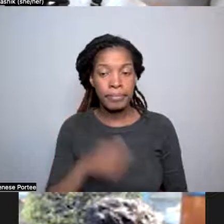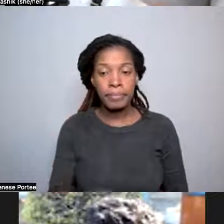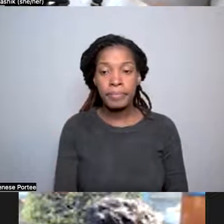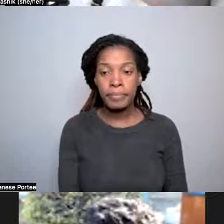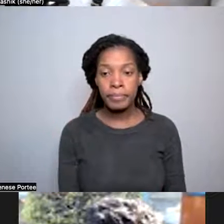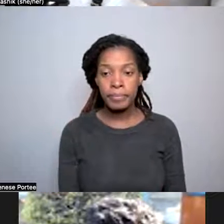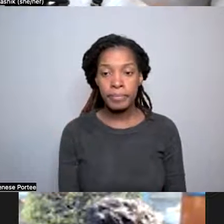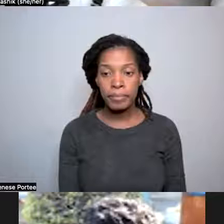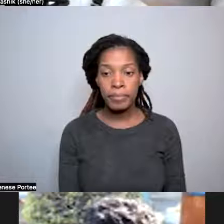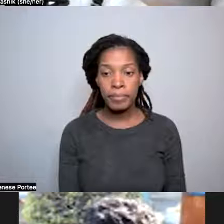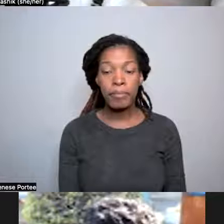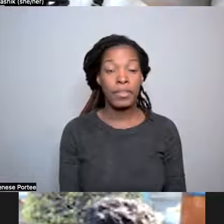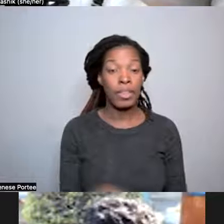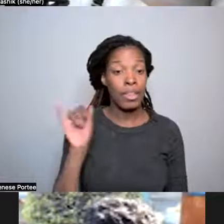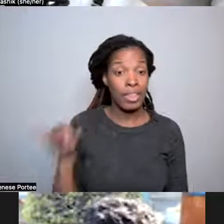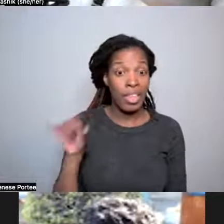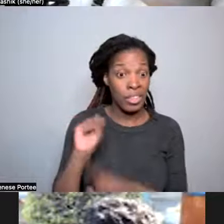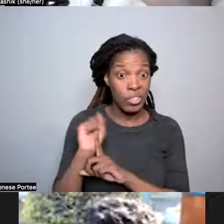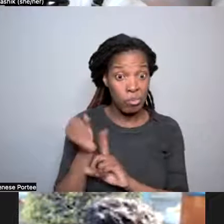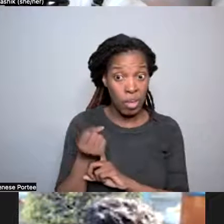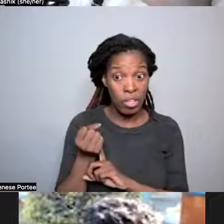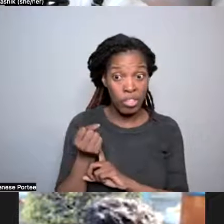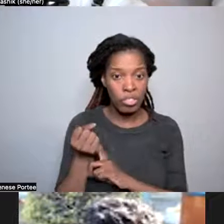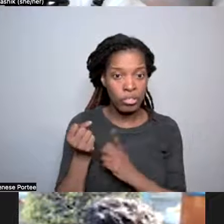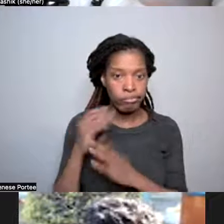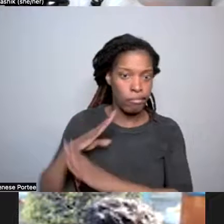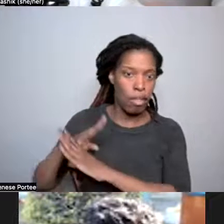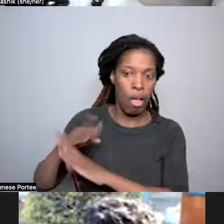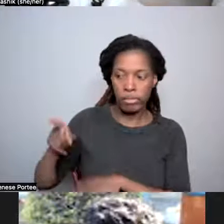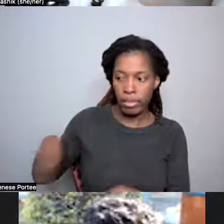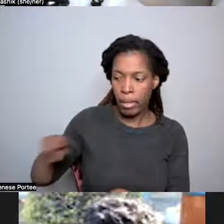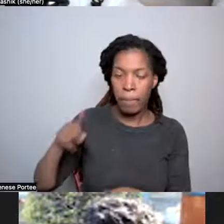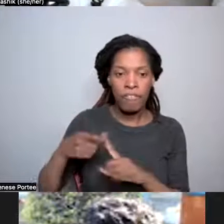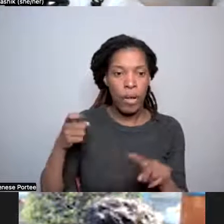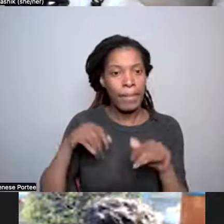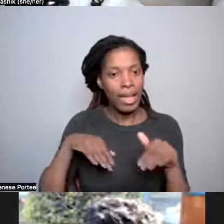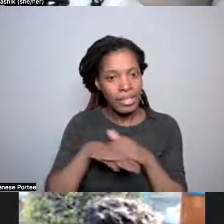this situation prevents them to access to some